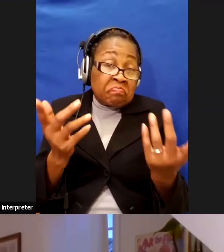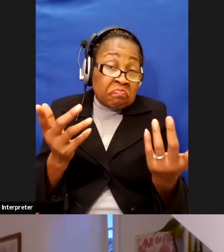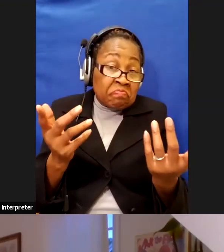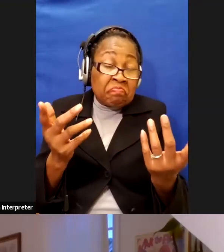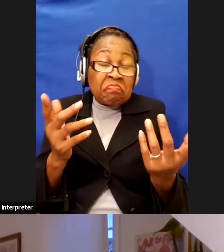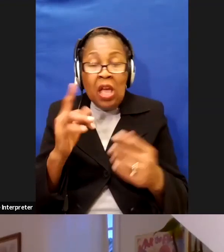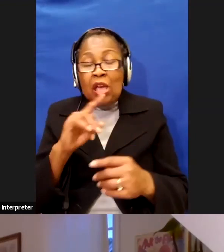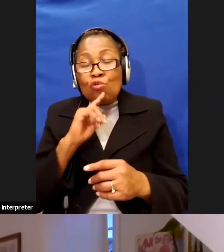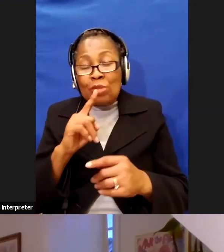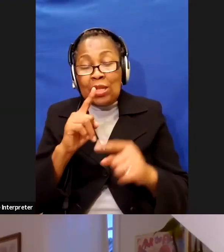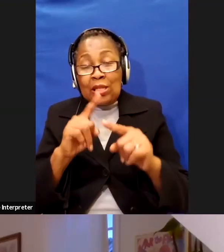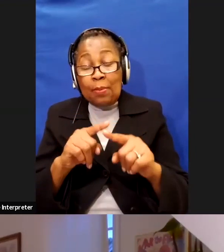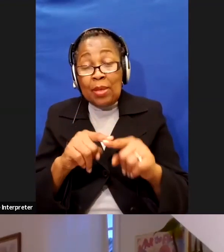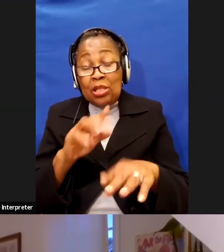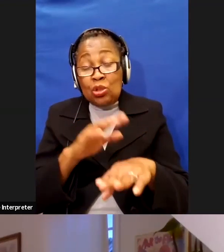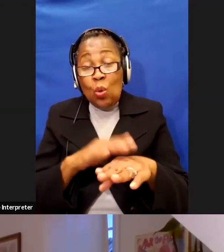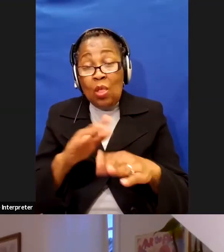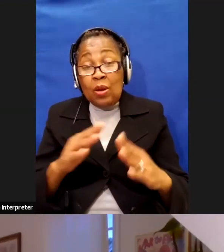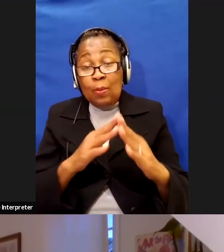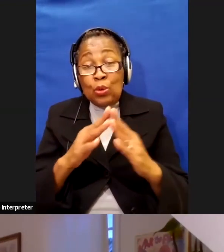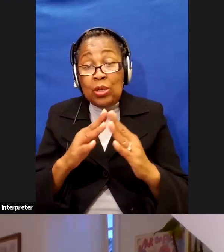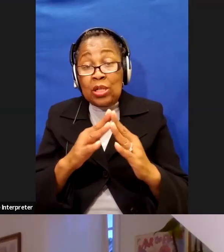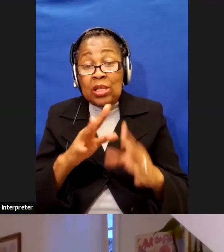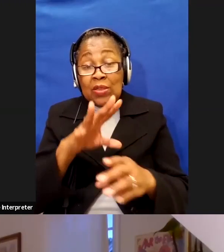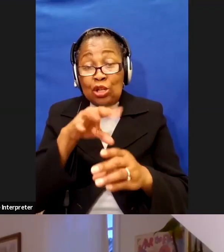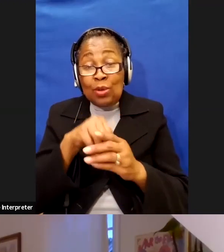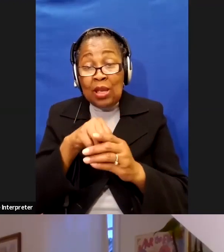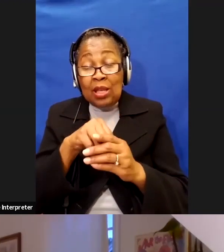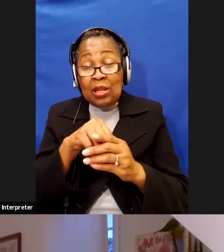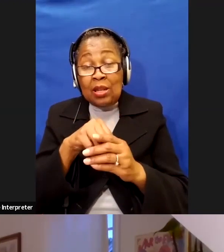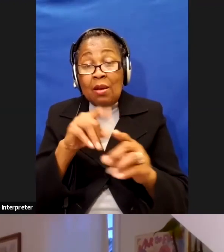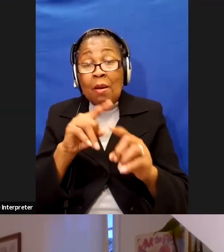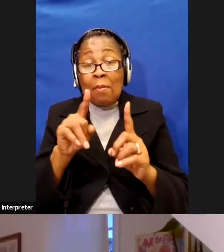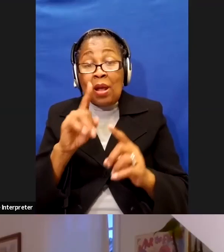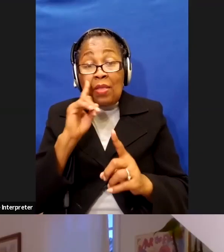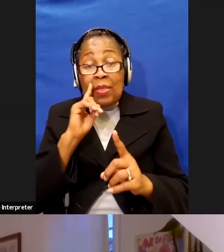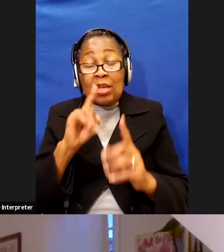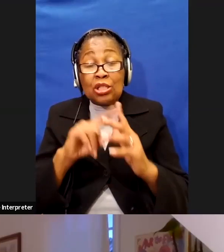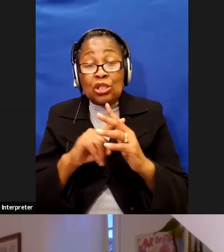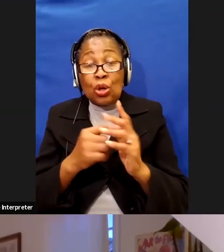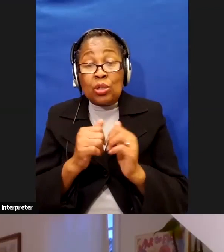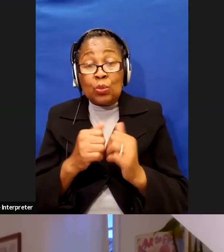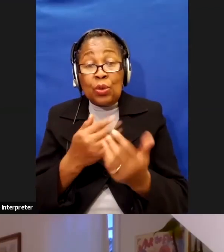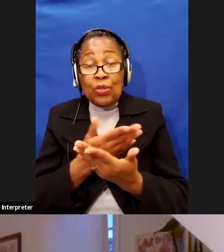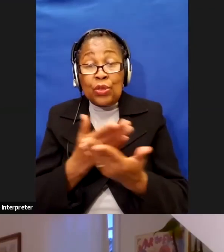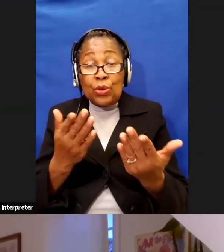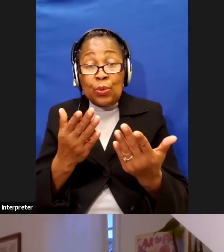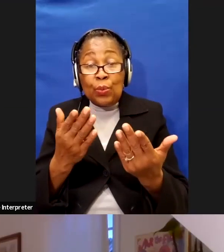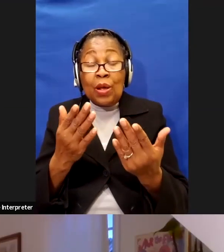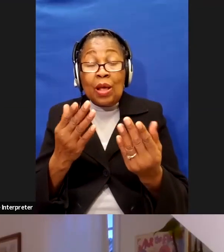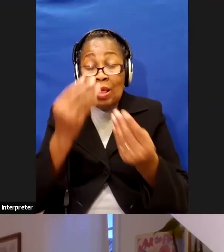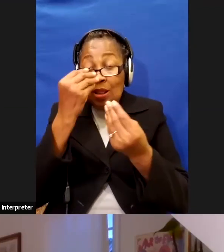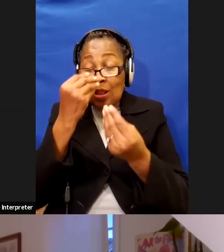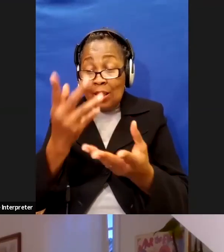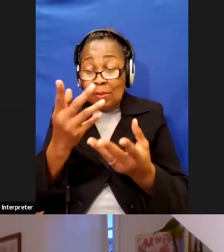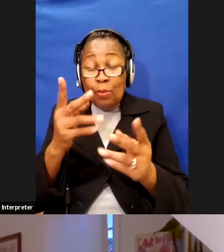really depends on the community that you're in. But I think it starts with you letting people know that you're